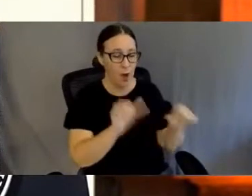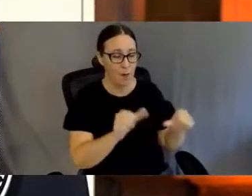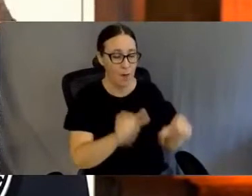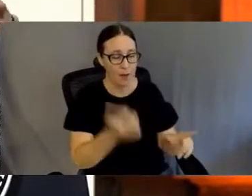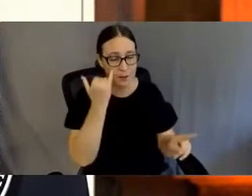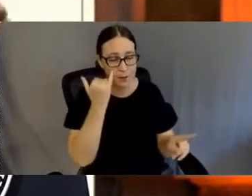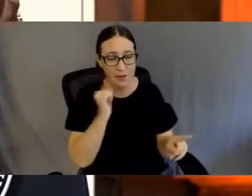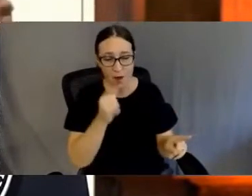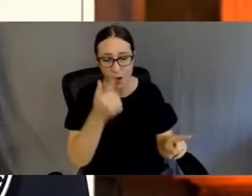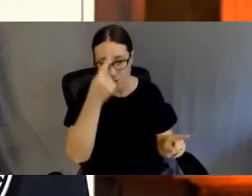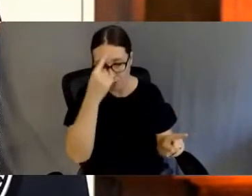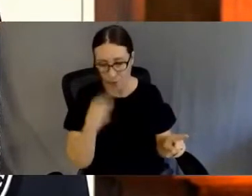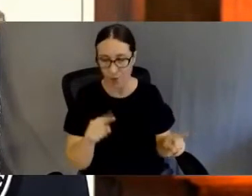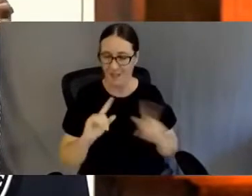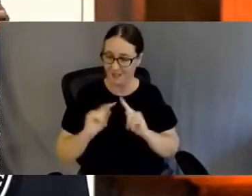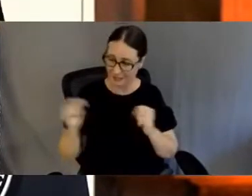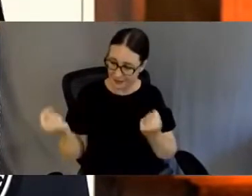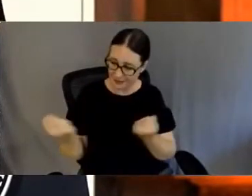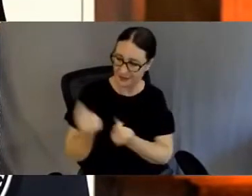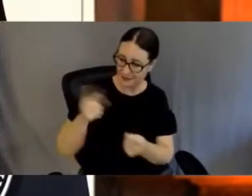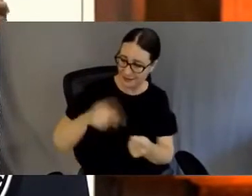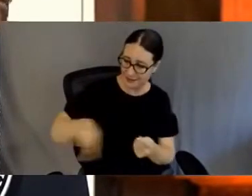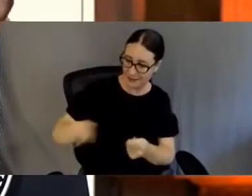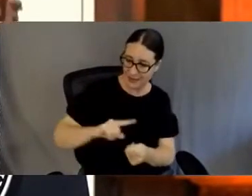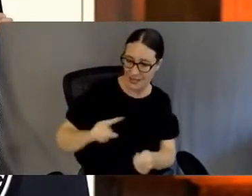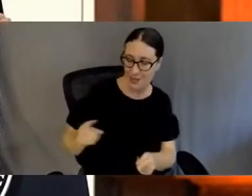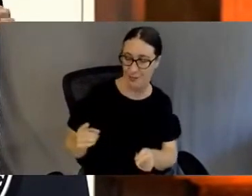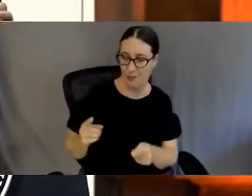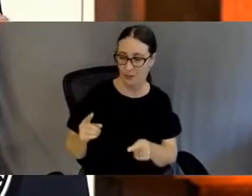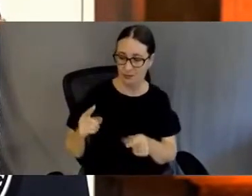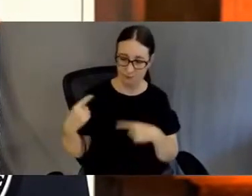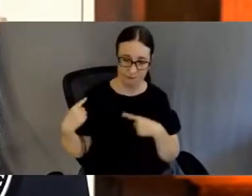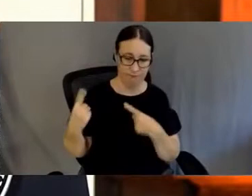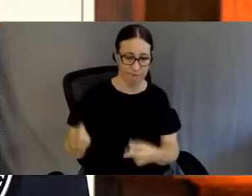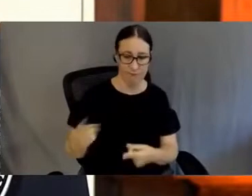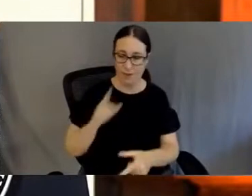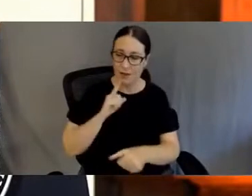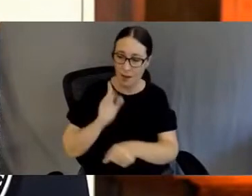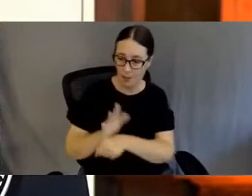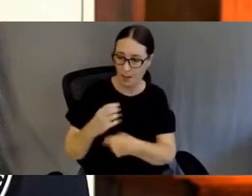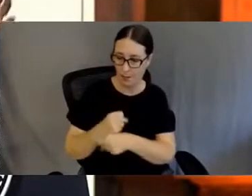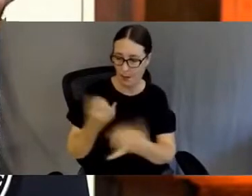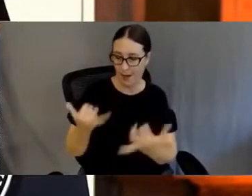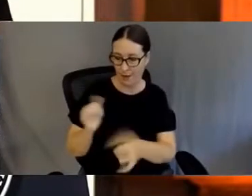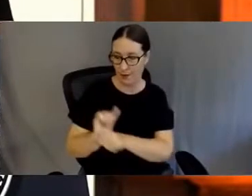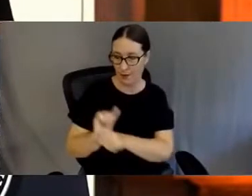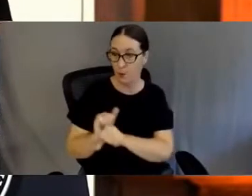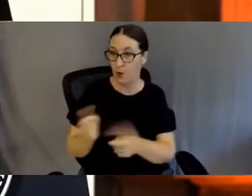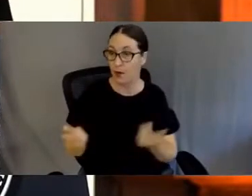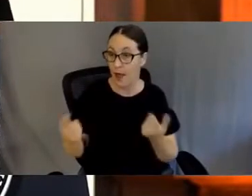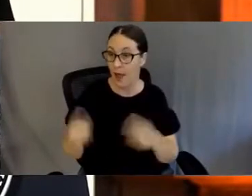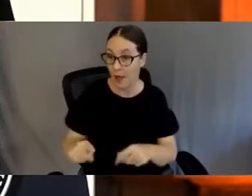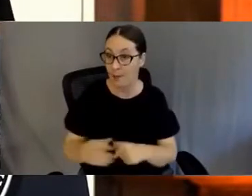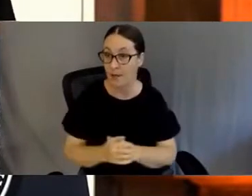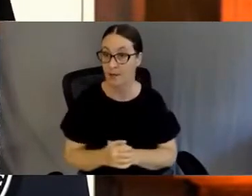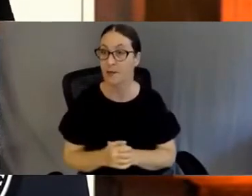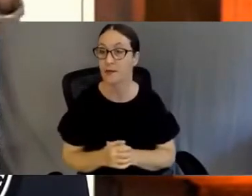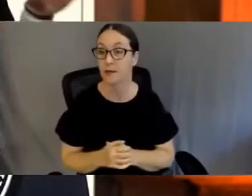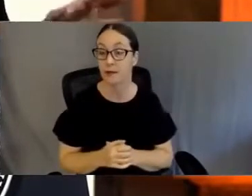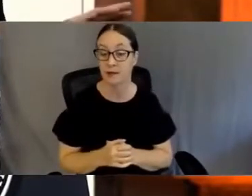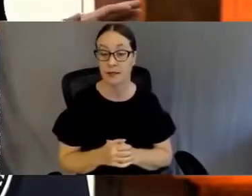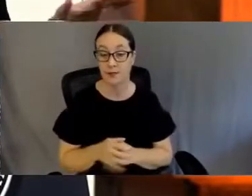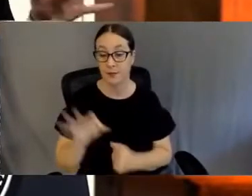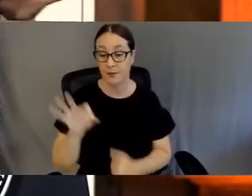it wasn't for the fact that there was a team here from day one that was committed to making this work happen, both the